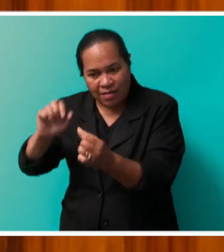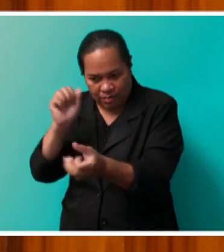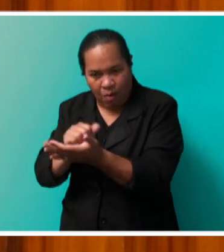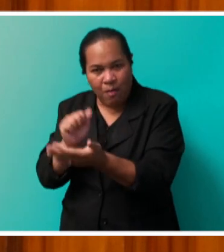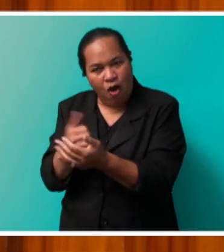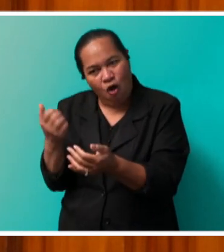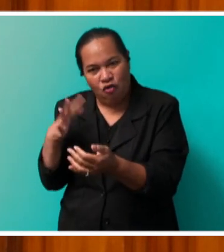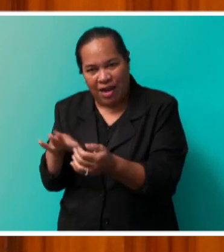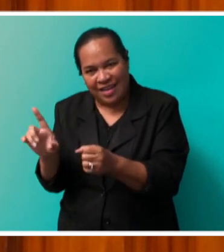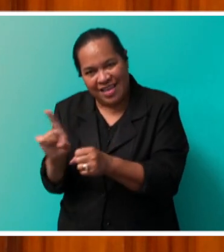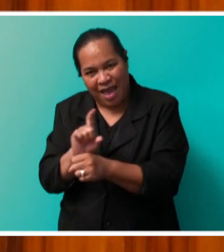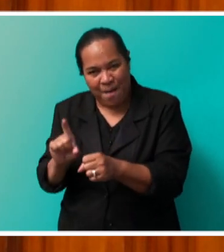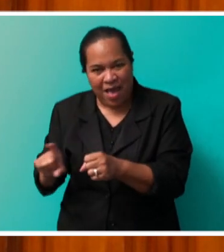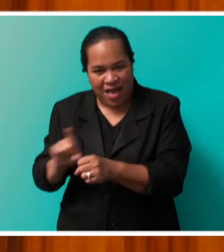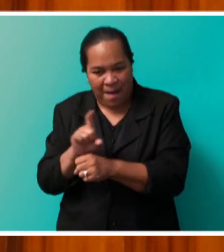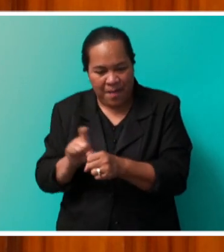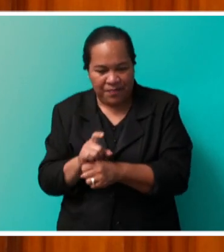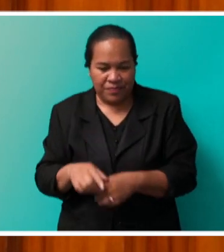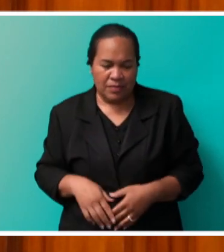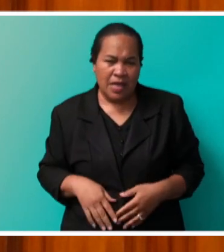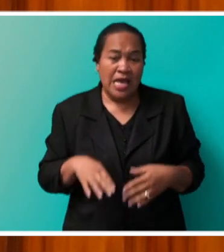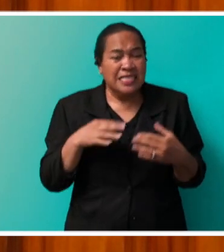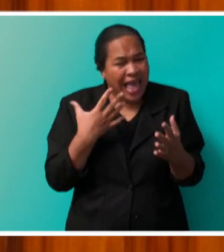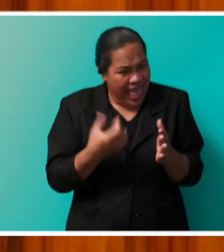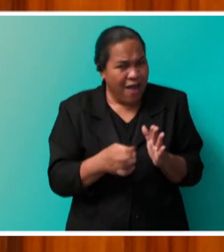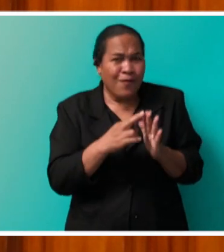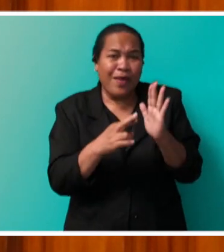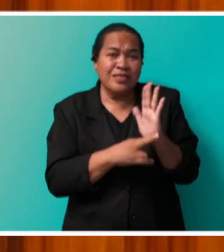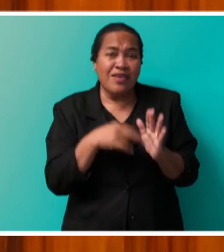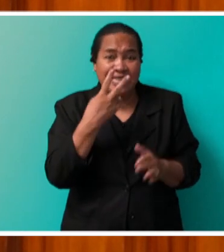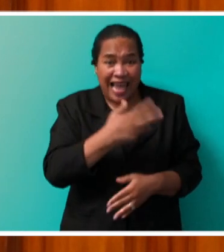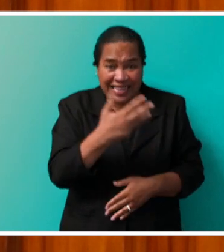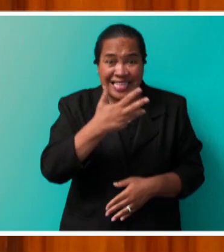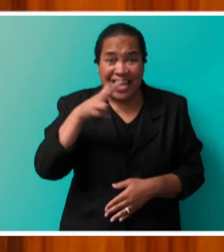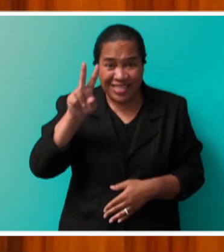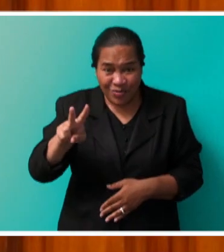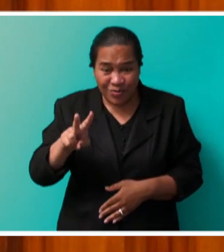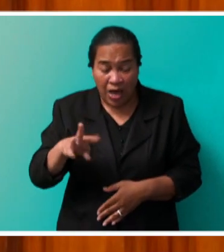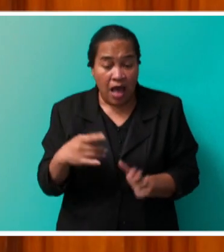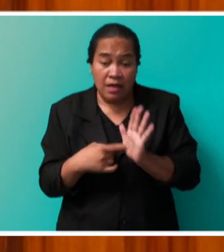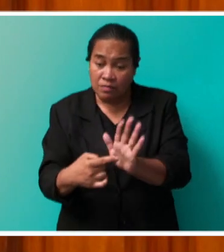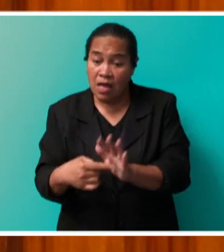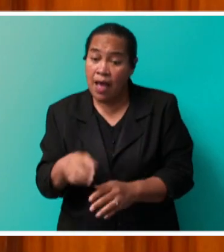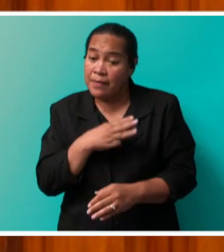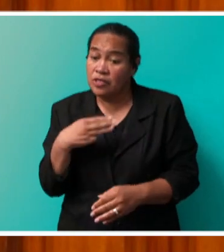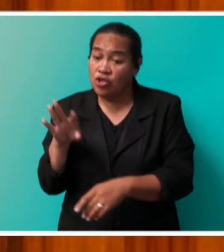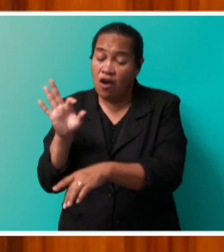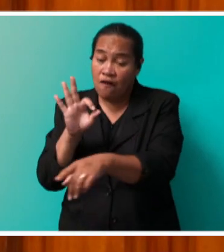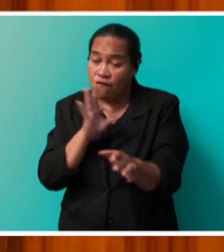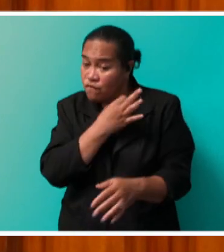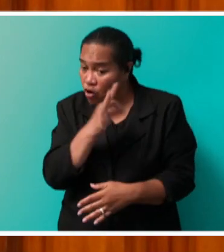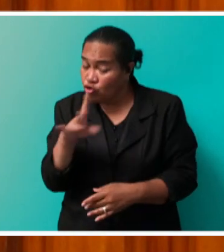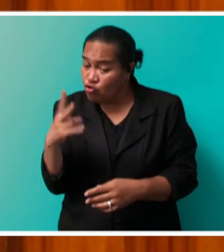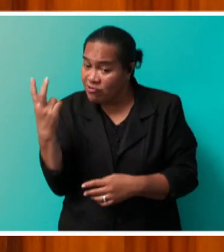like to stress that although the Forest Regulations of 1992 mandates the Ministry of Forestry to license and monitor